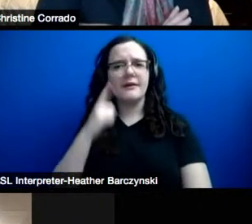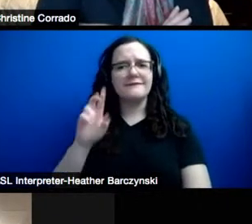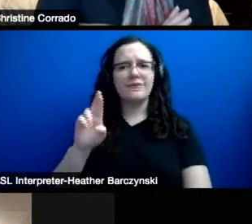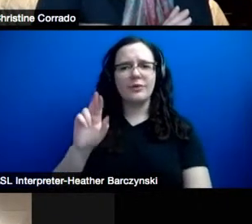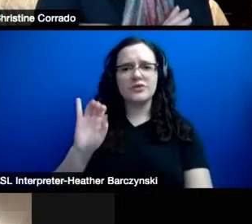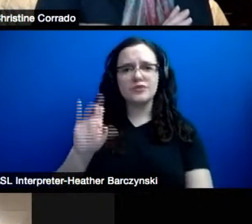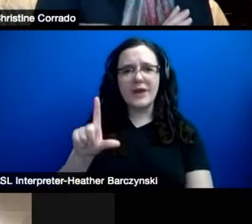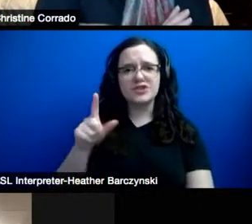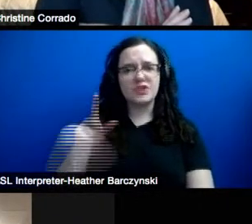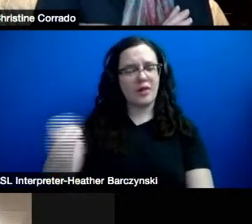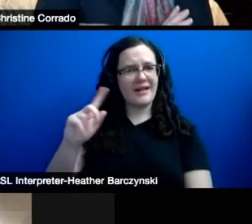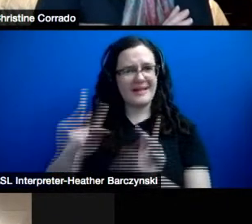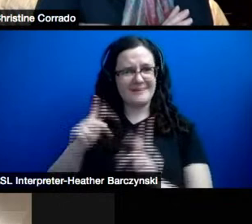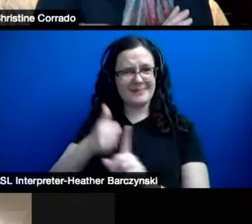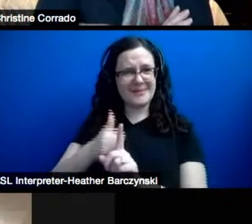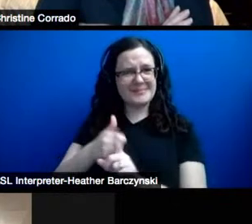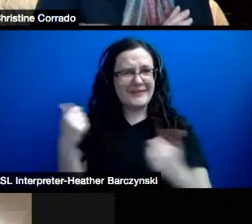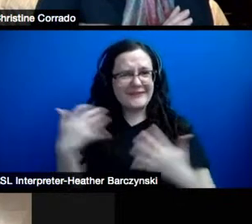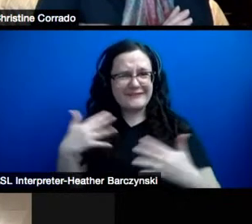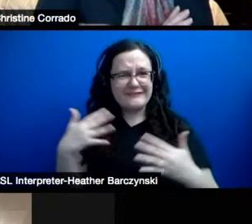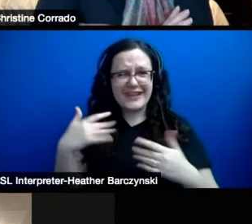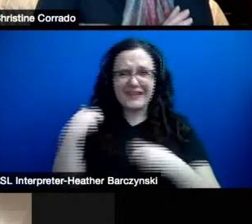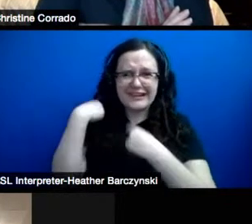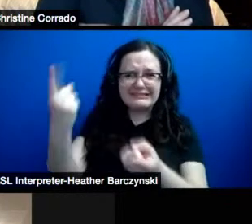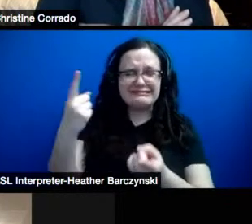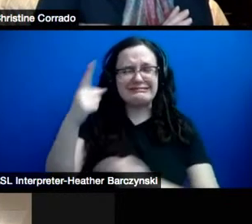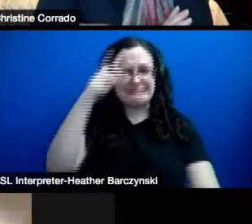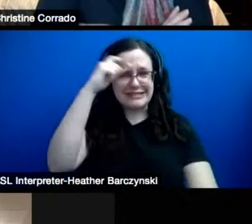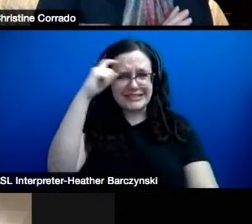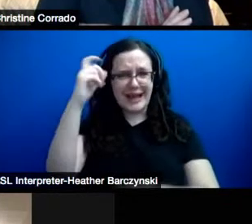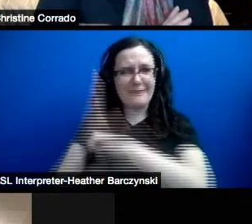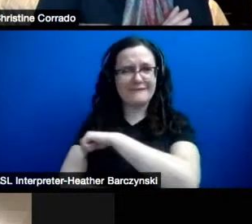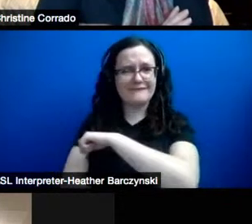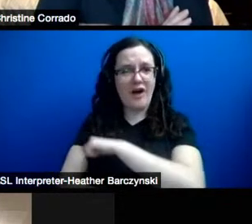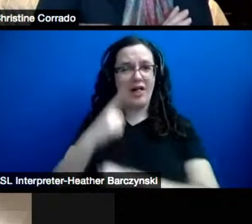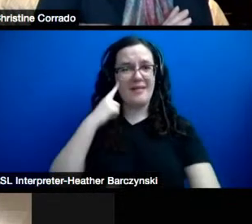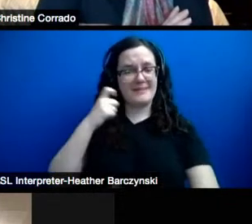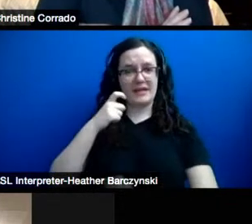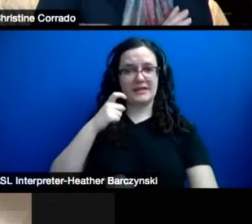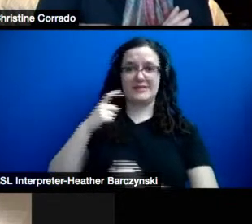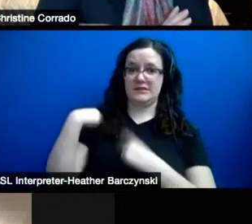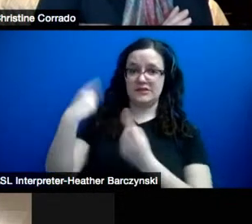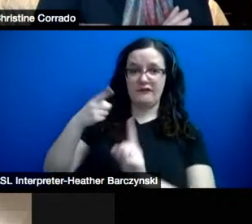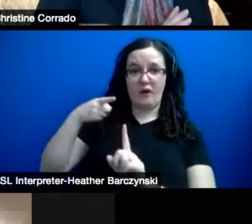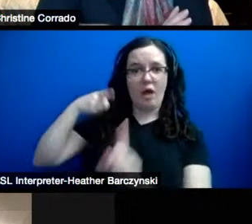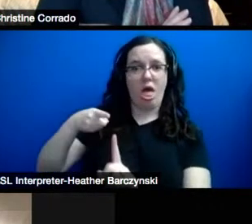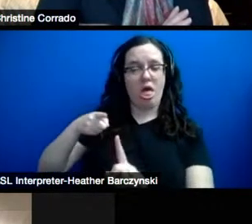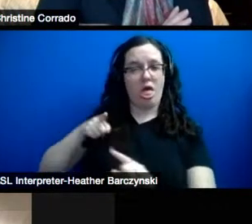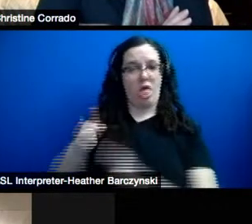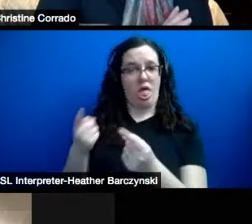lived in fear all summer, all fall because of what the target attacks coming from this